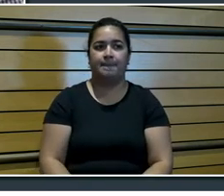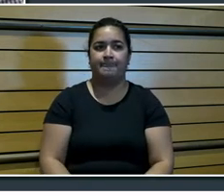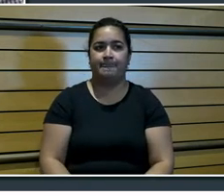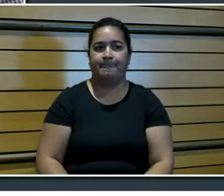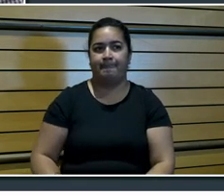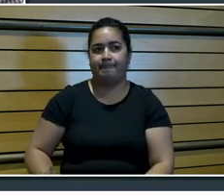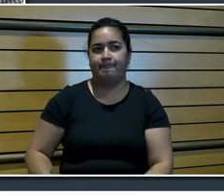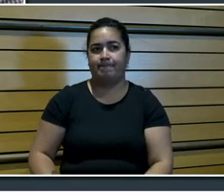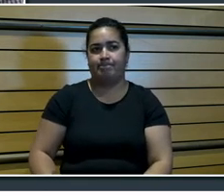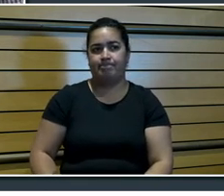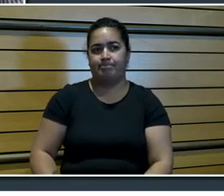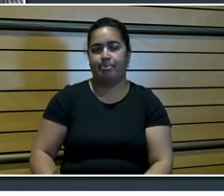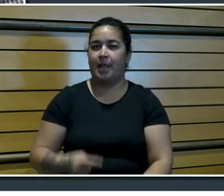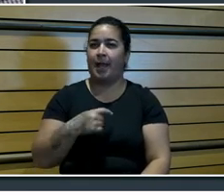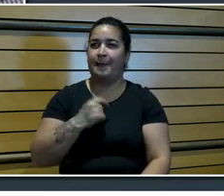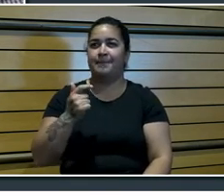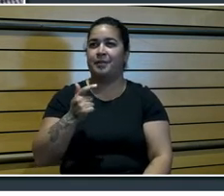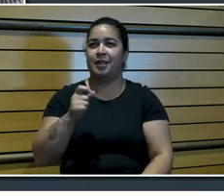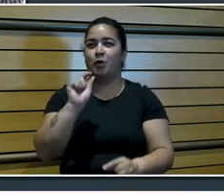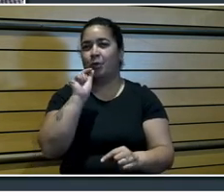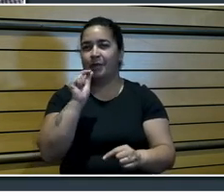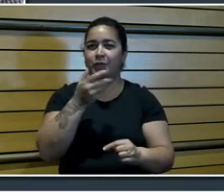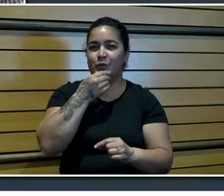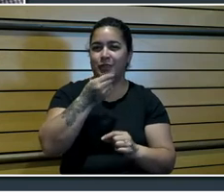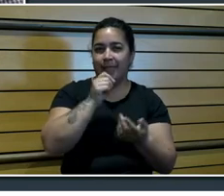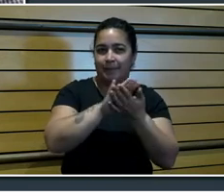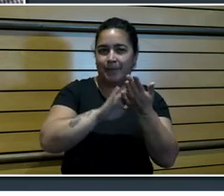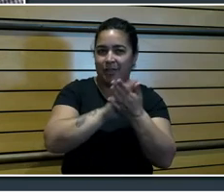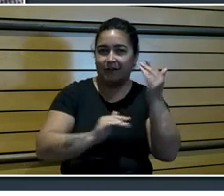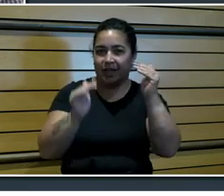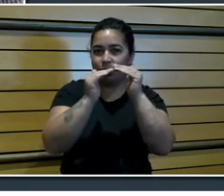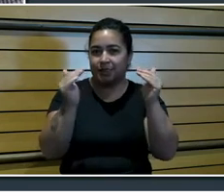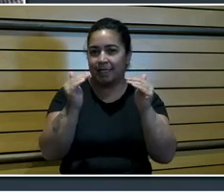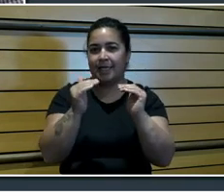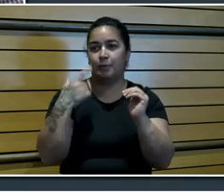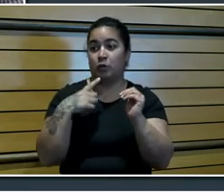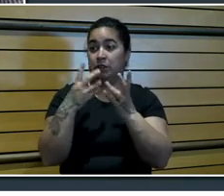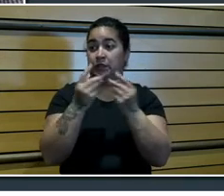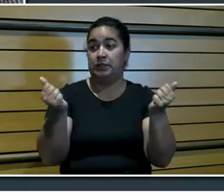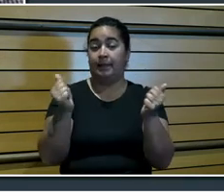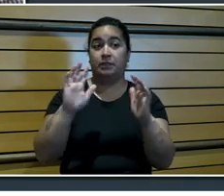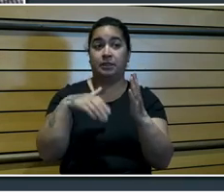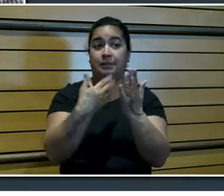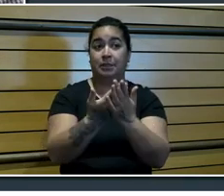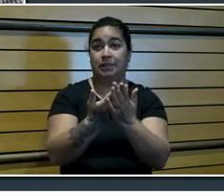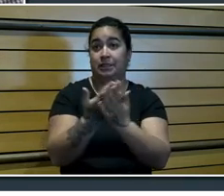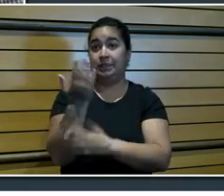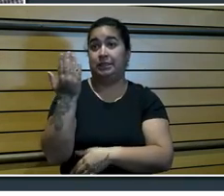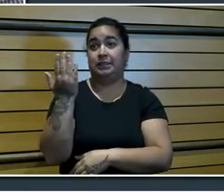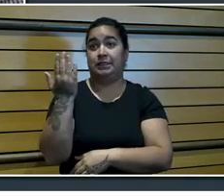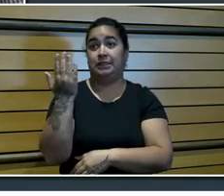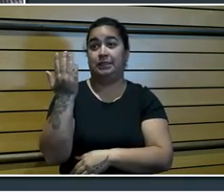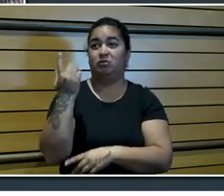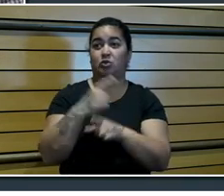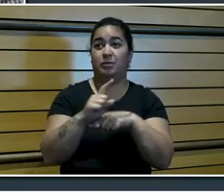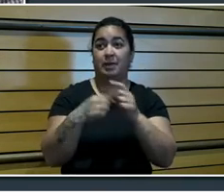and I guess I'm playing a little bit with the meaning of that. So for some of the submitters previously today, they've kind of referred to it as power sharing,